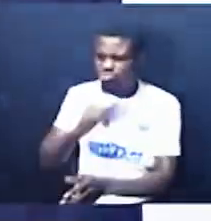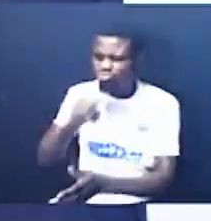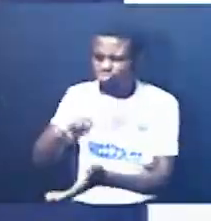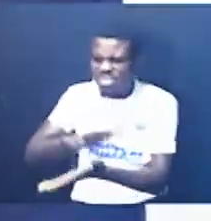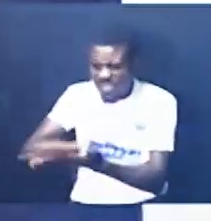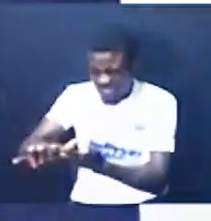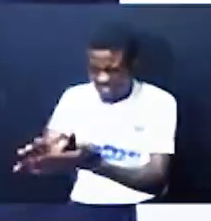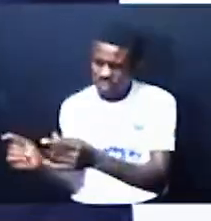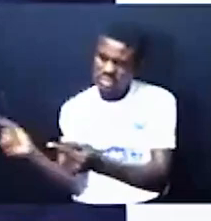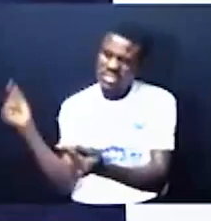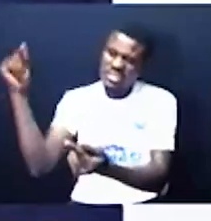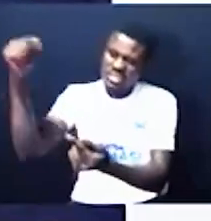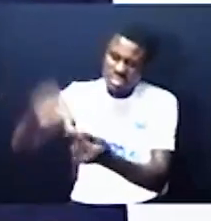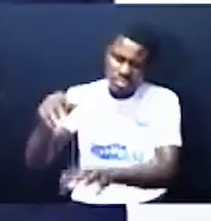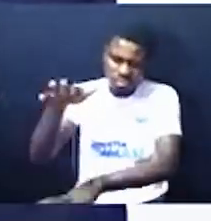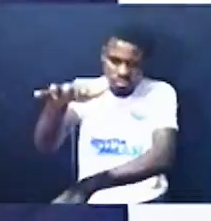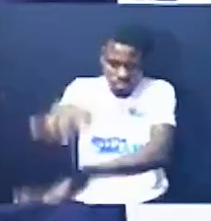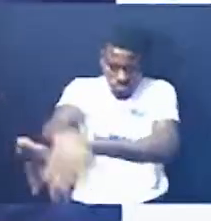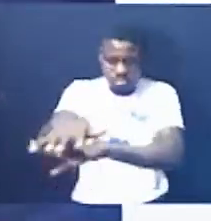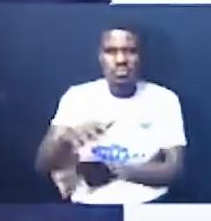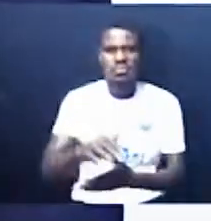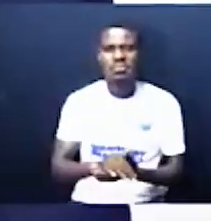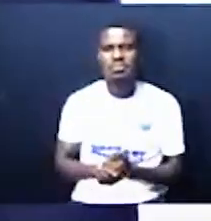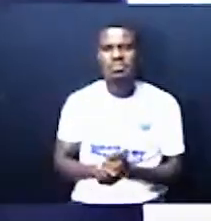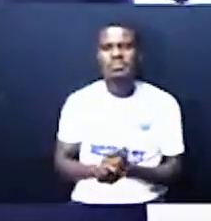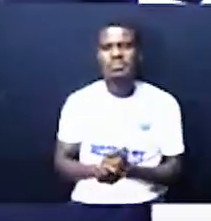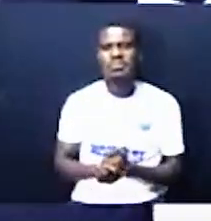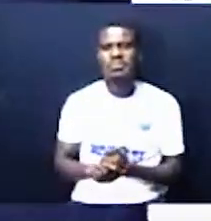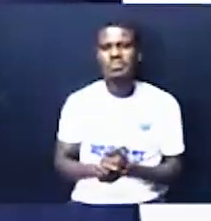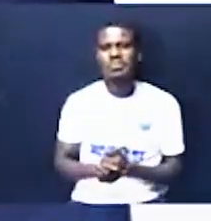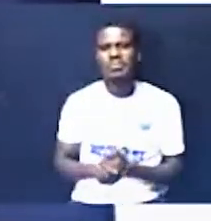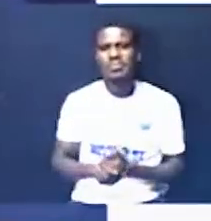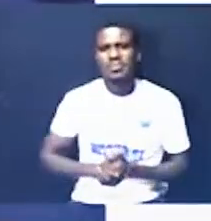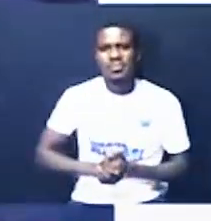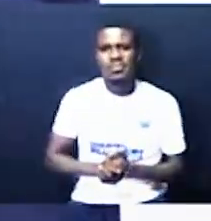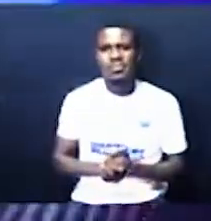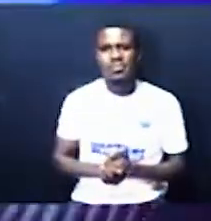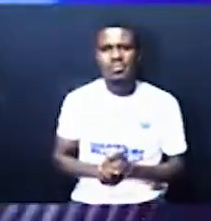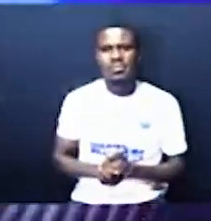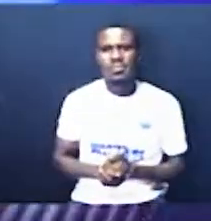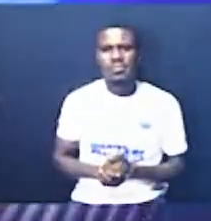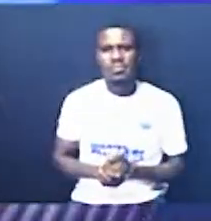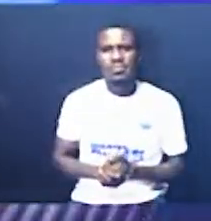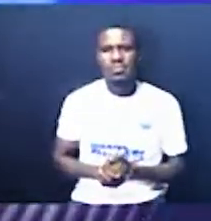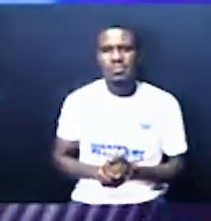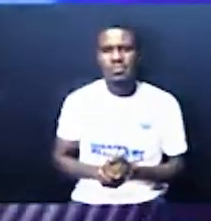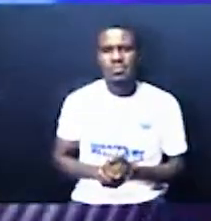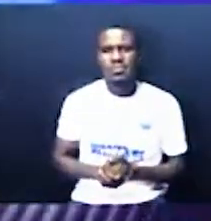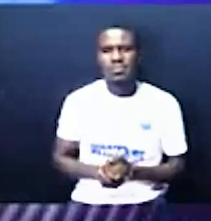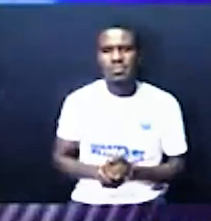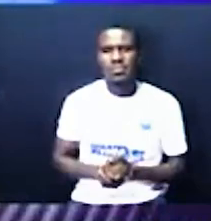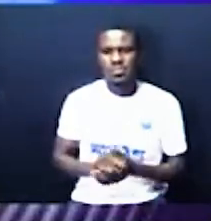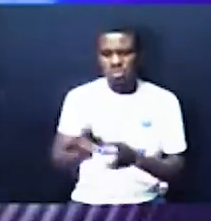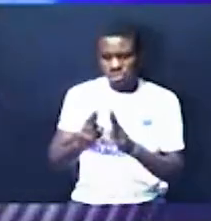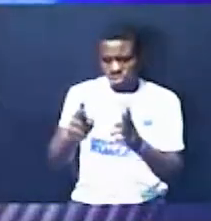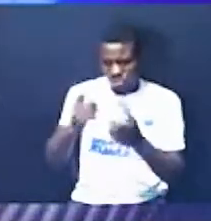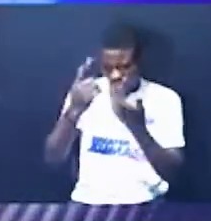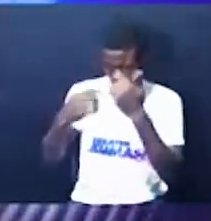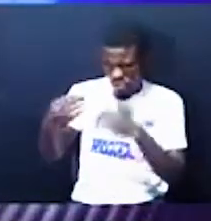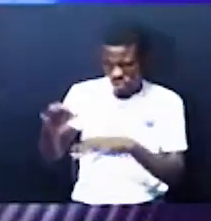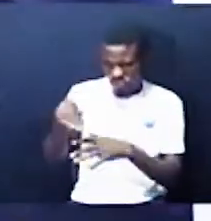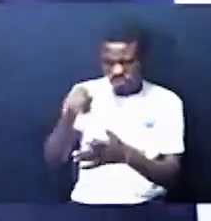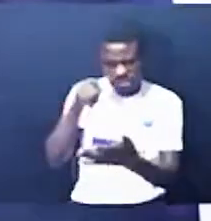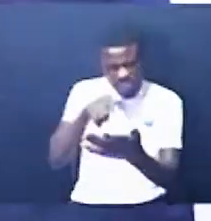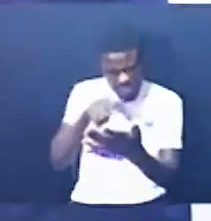na onfa nsuo enware na ne ho nte kosi anwumre. So it is because of this scripture